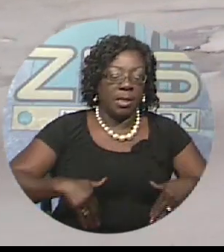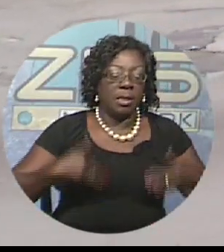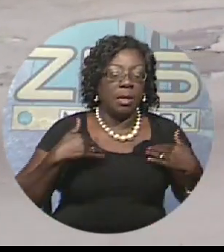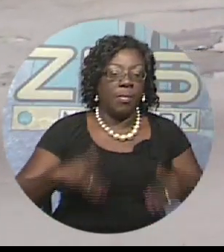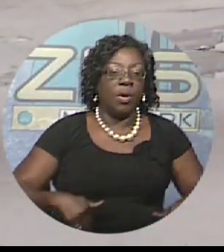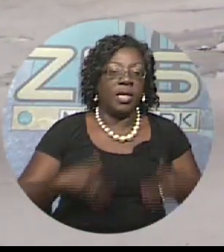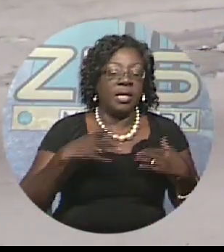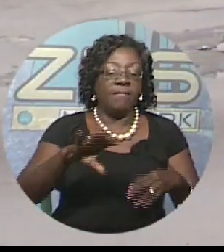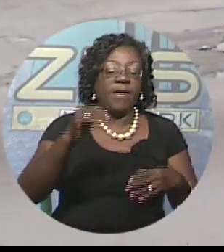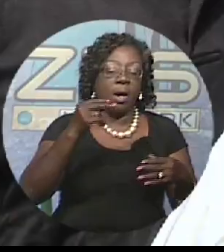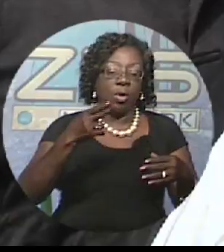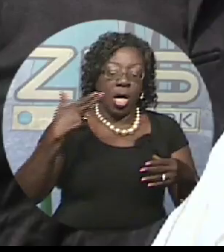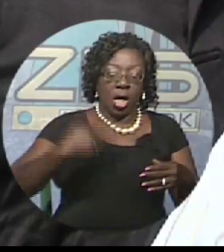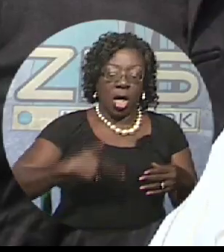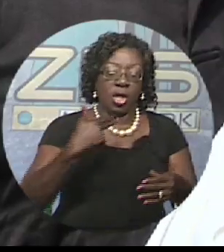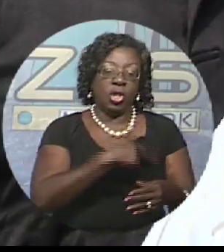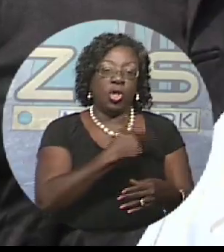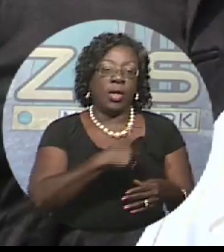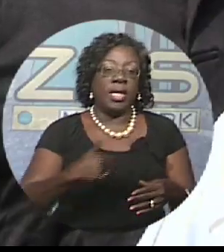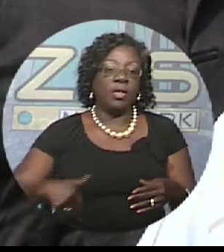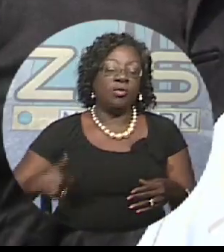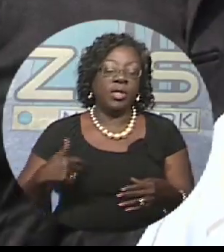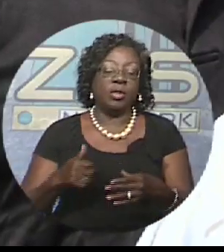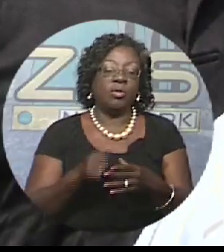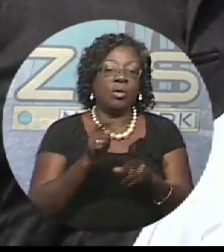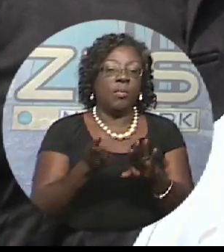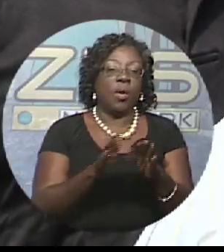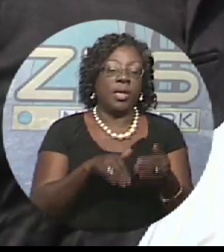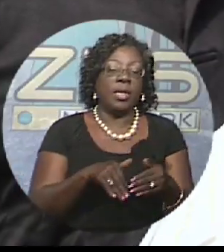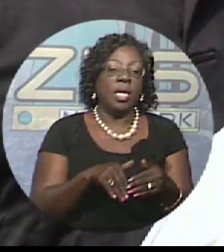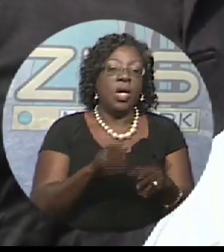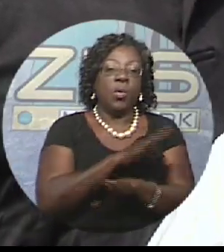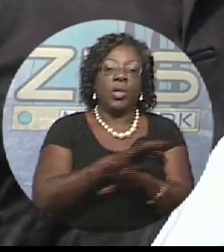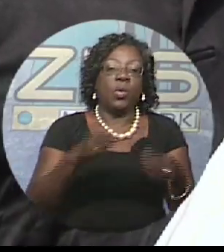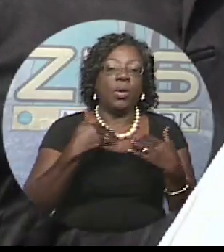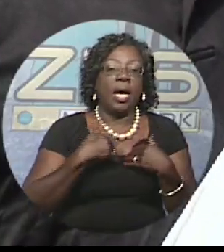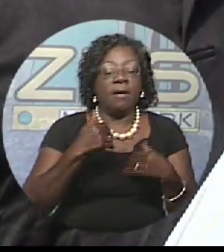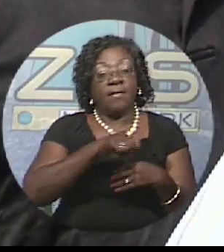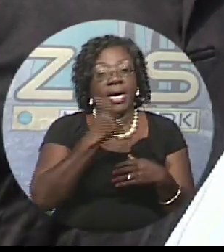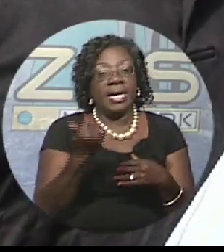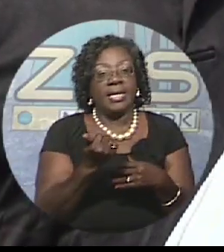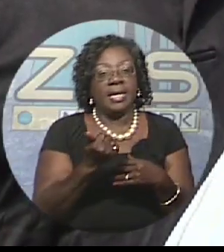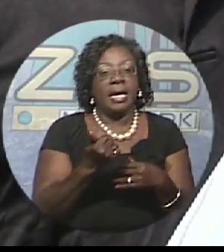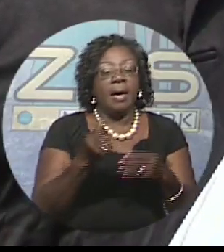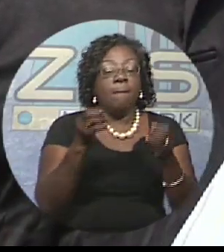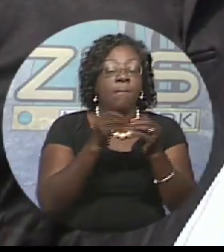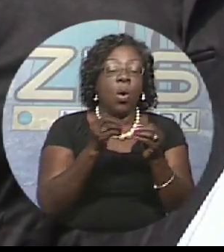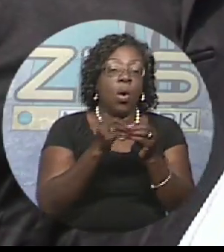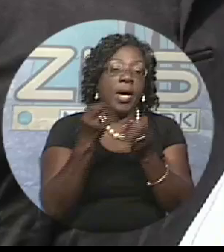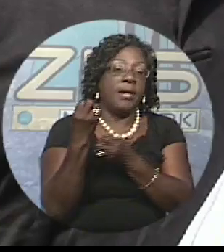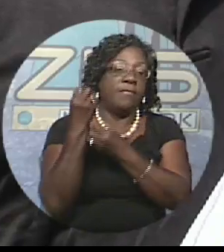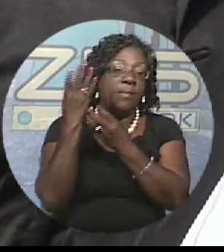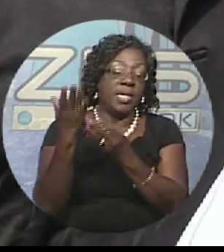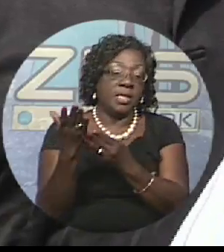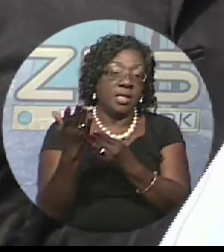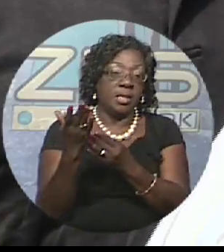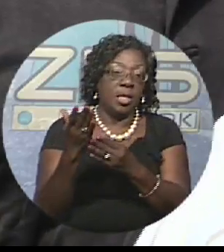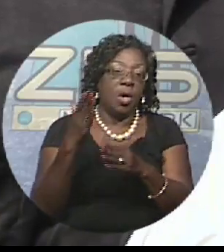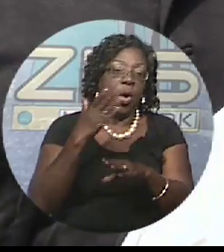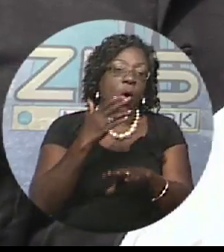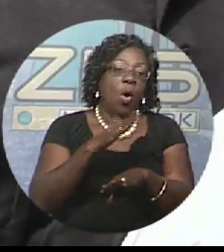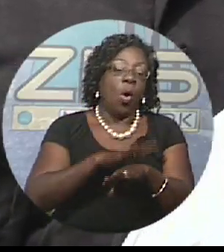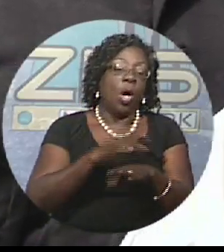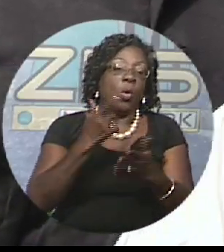gunshot injuries to the body of this male. We do not have any further information on the